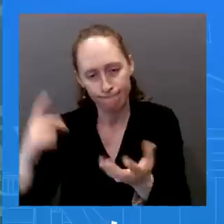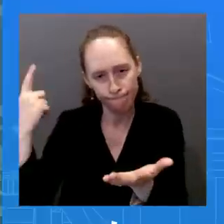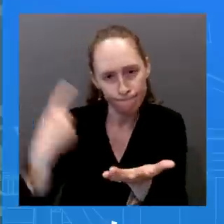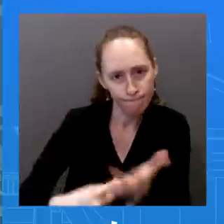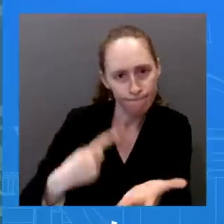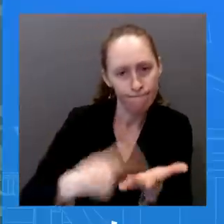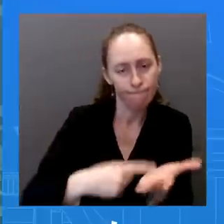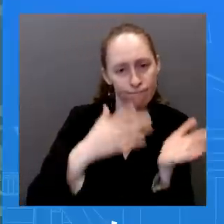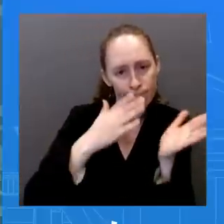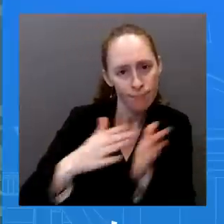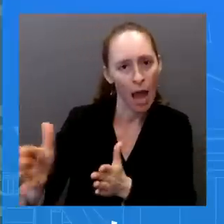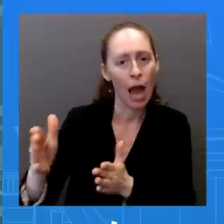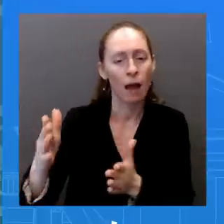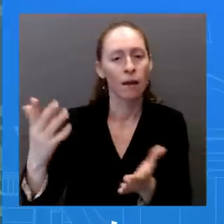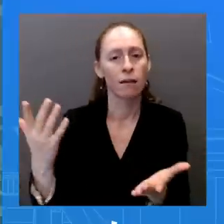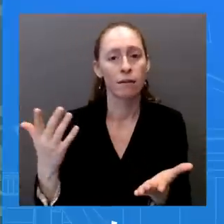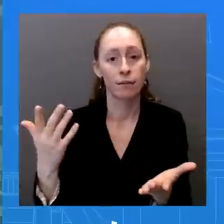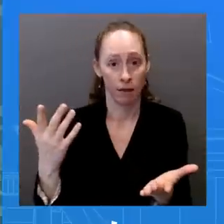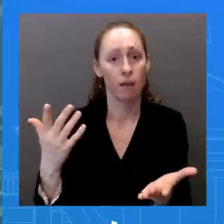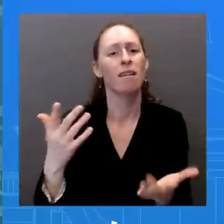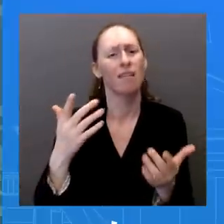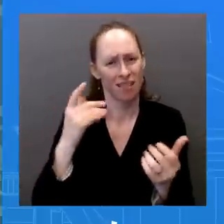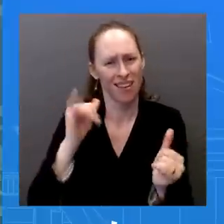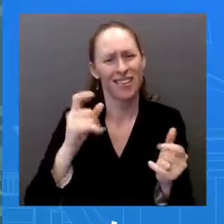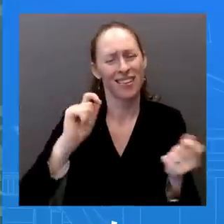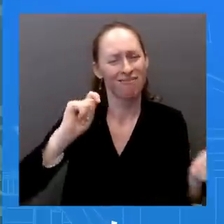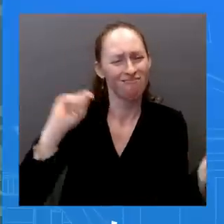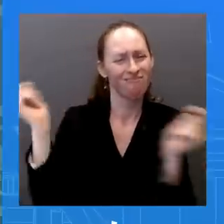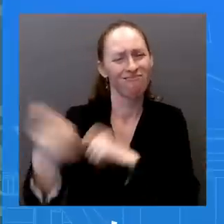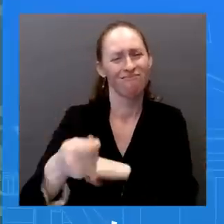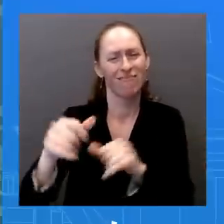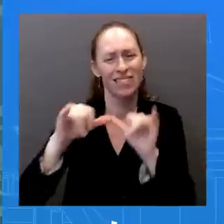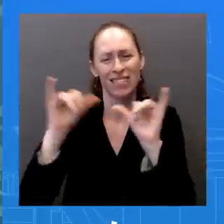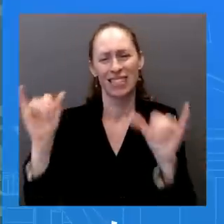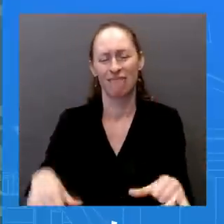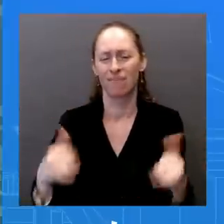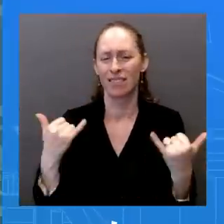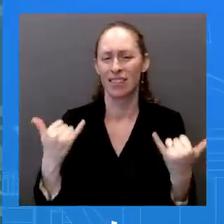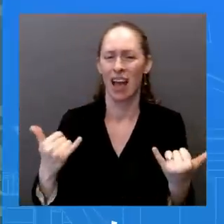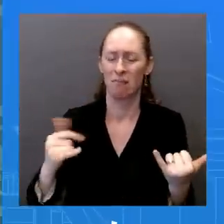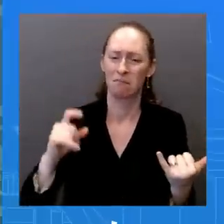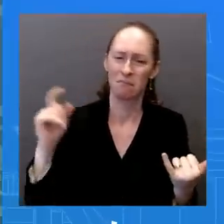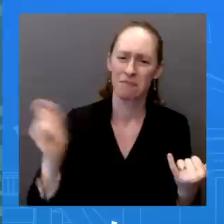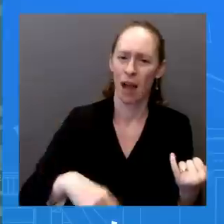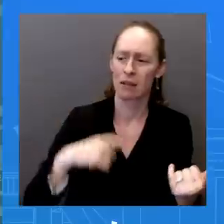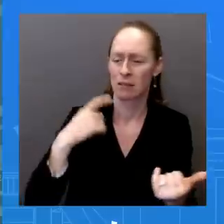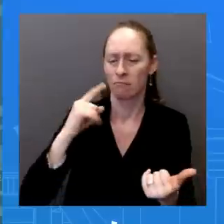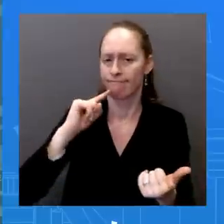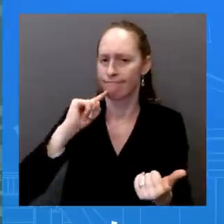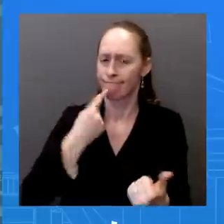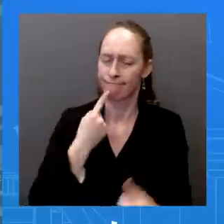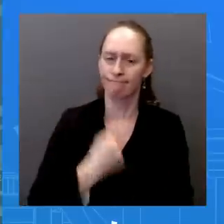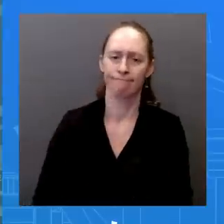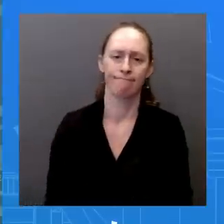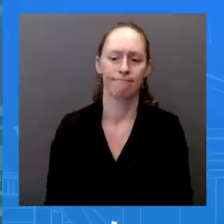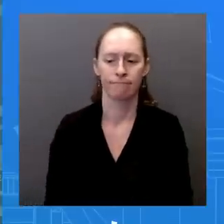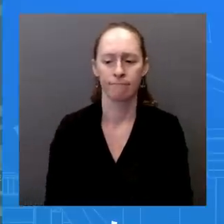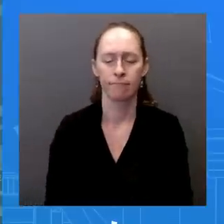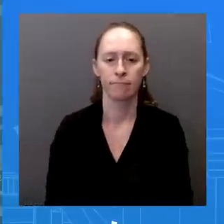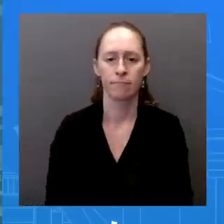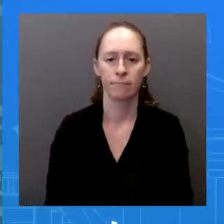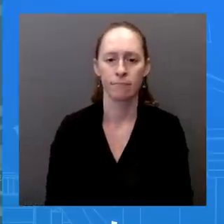systemic problem that we have seen for decades when it comes to our immigration system, which, by the way, was actually mismanaged